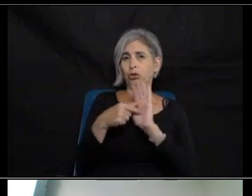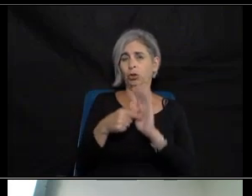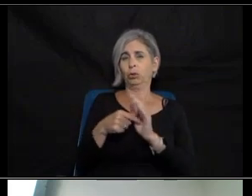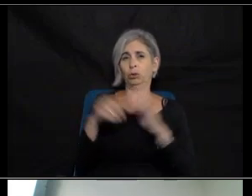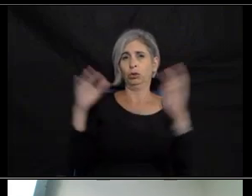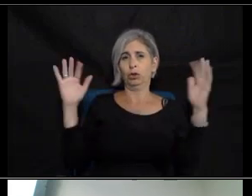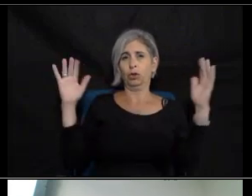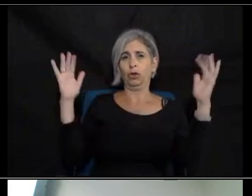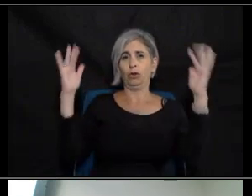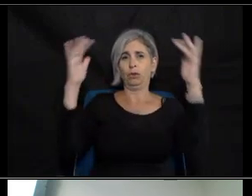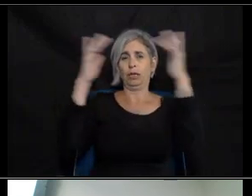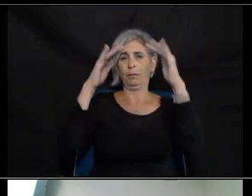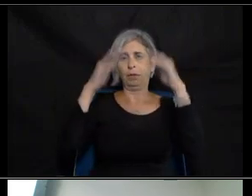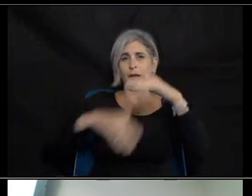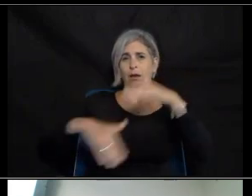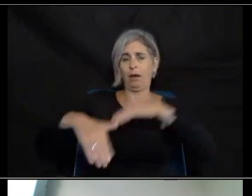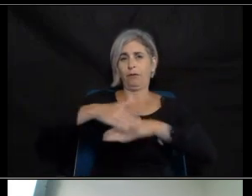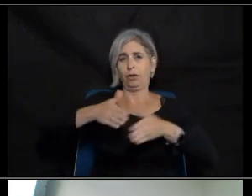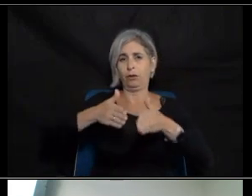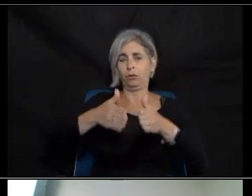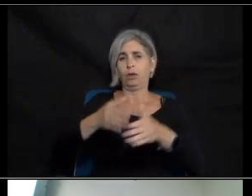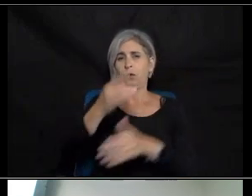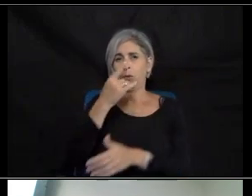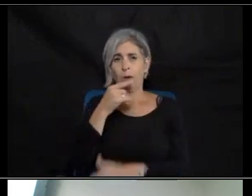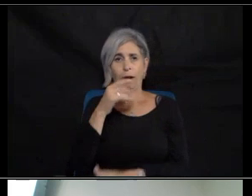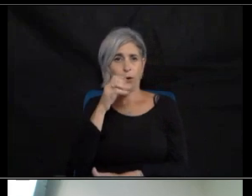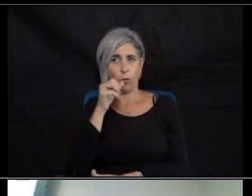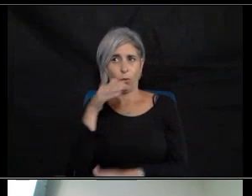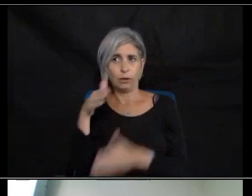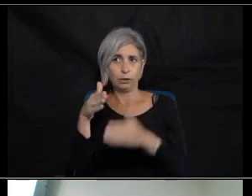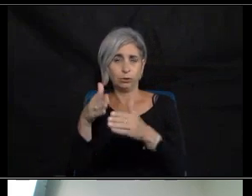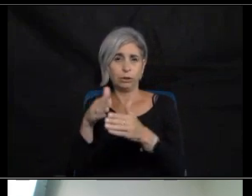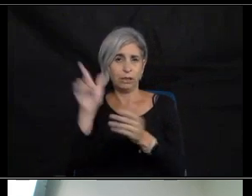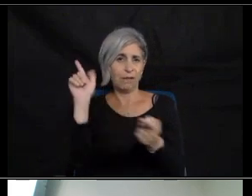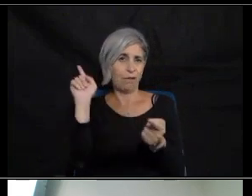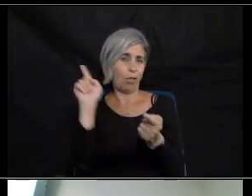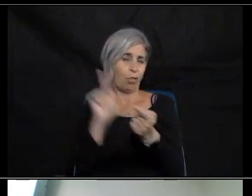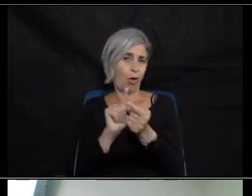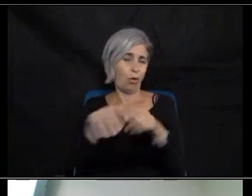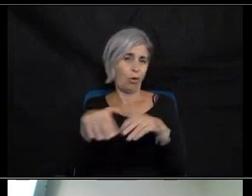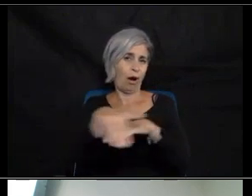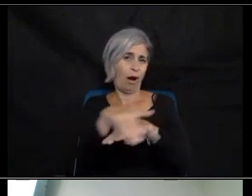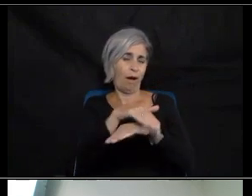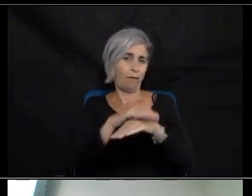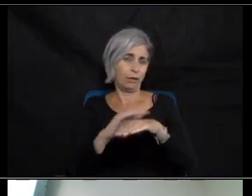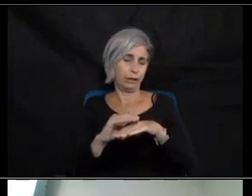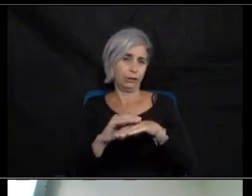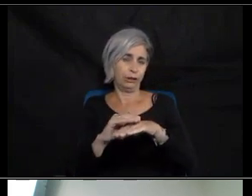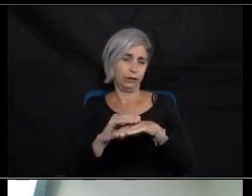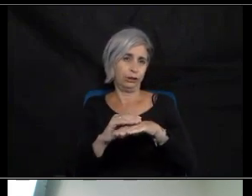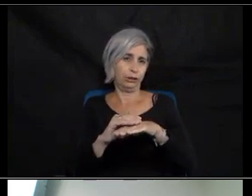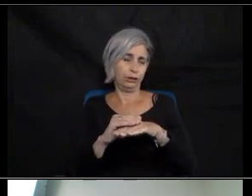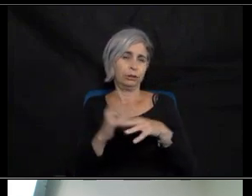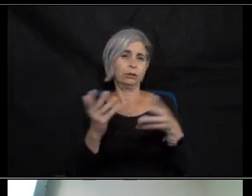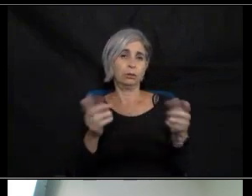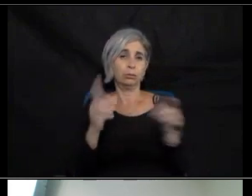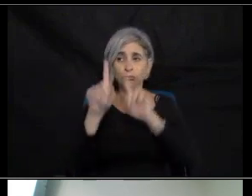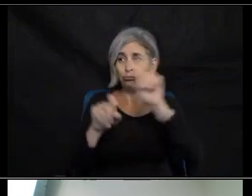by streets, and as you can see, the red and orange streets have very low coverage. In the public input survey that we did as part of